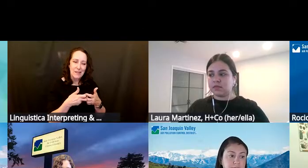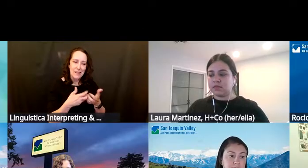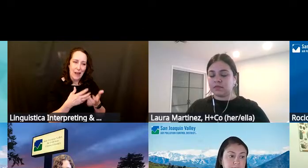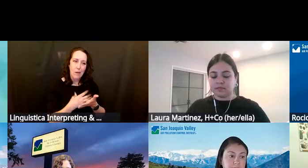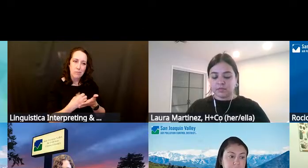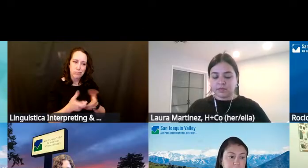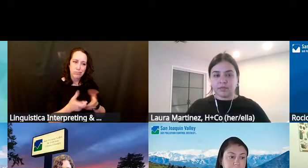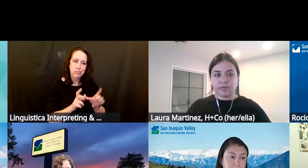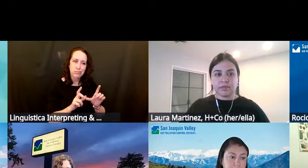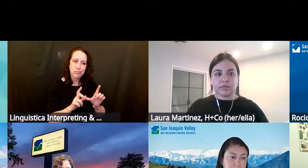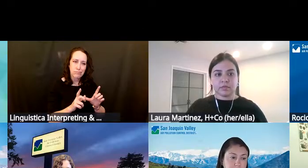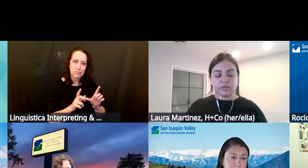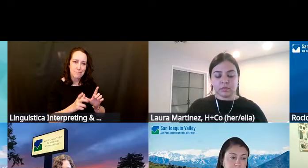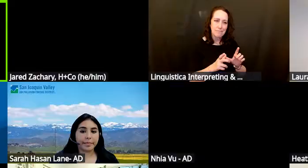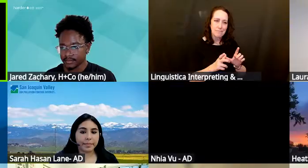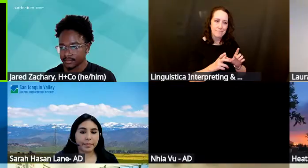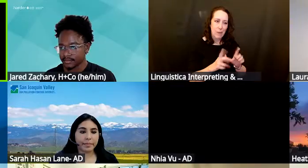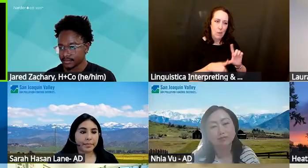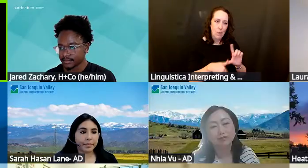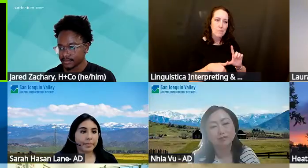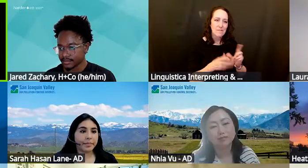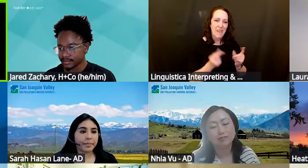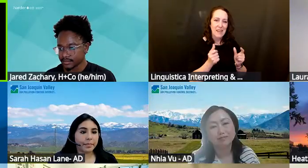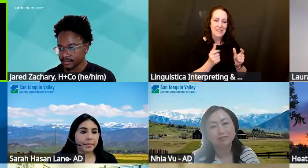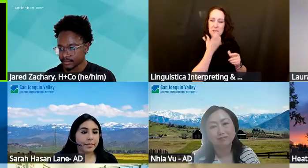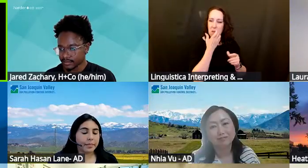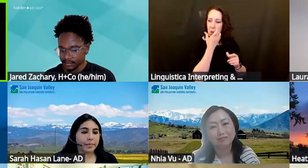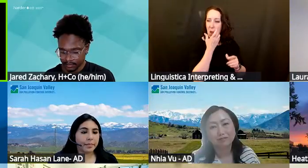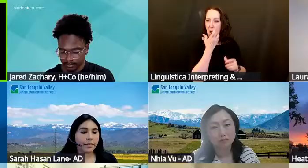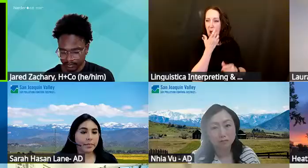So that was my question.